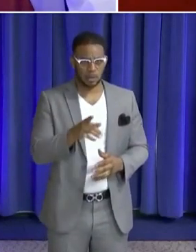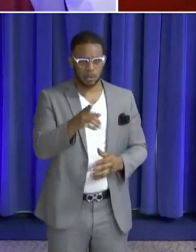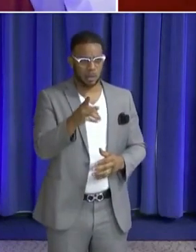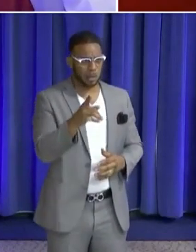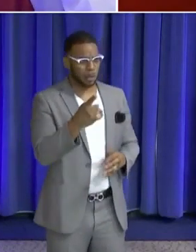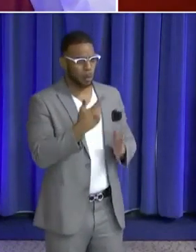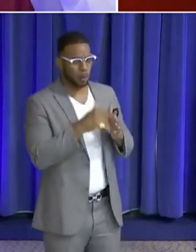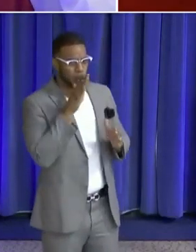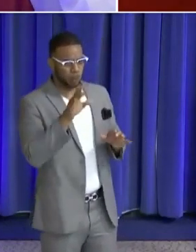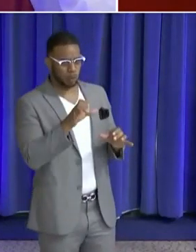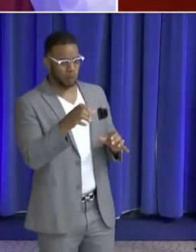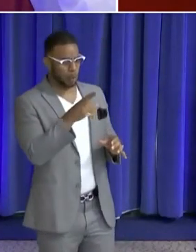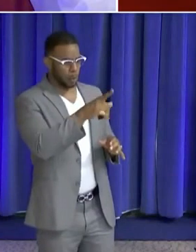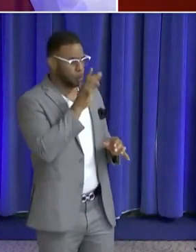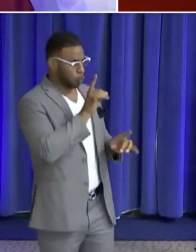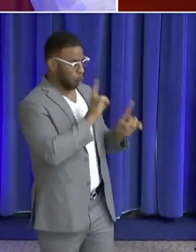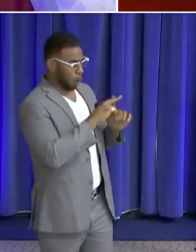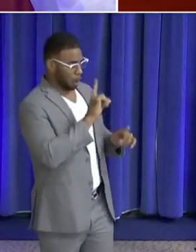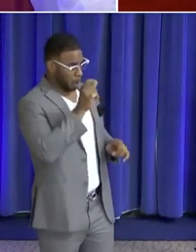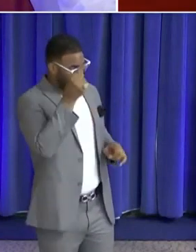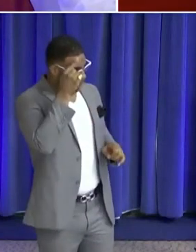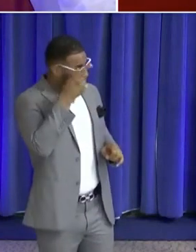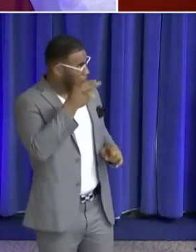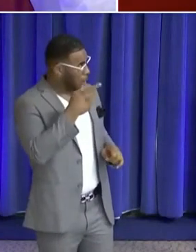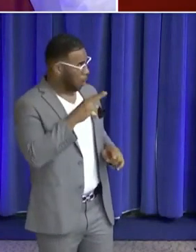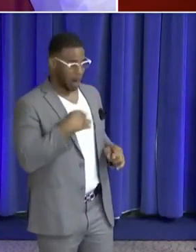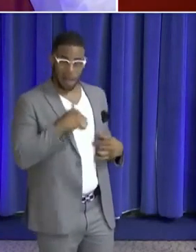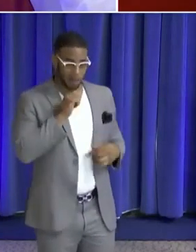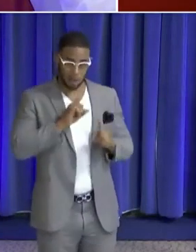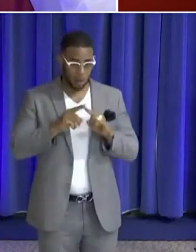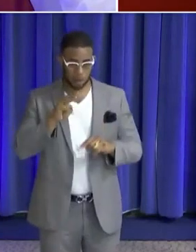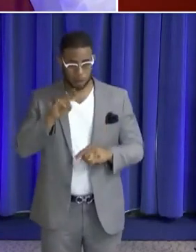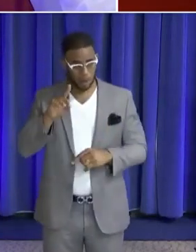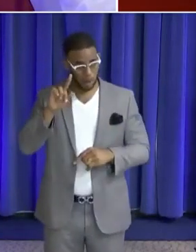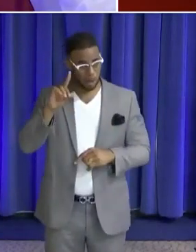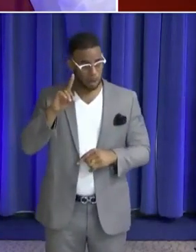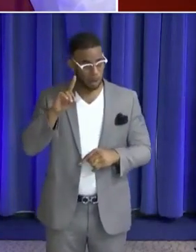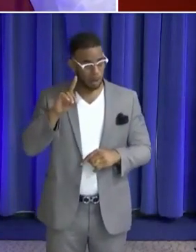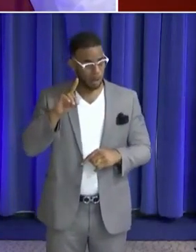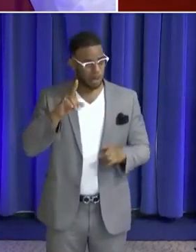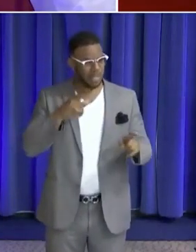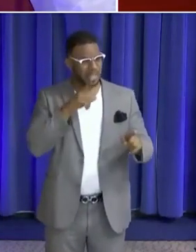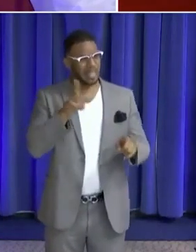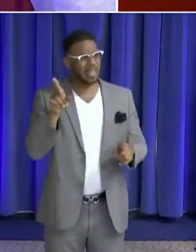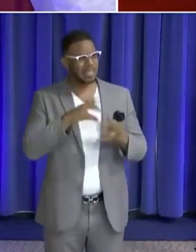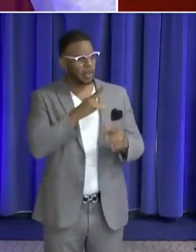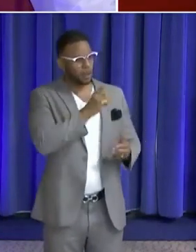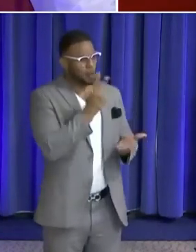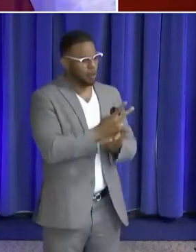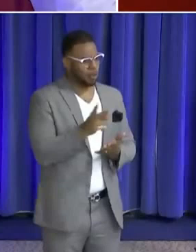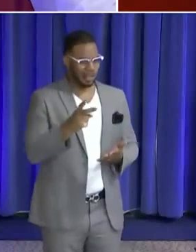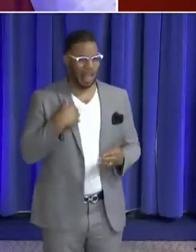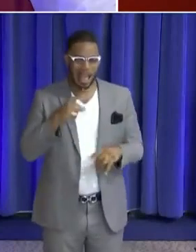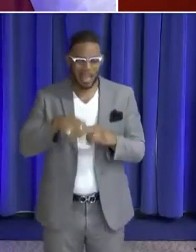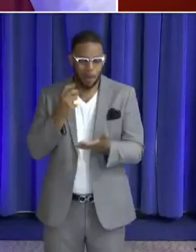Would you go talk to Governor Hogan? Governor I have not talked to Governor Hogan. He says you approved his mission. I can't approve his mission. Let